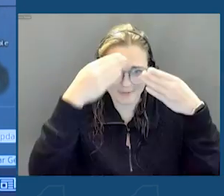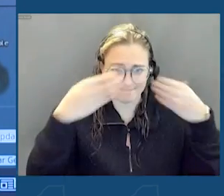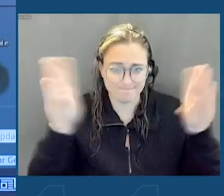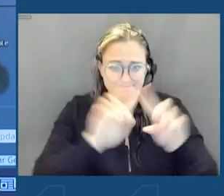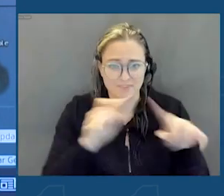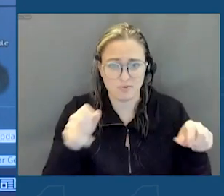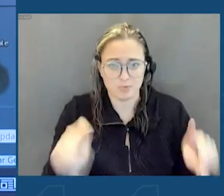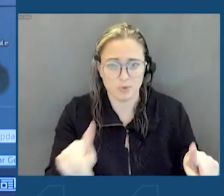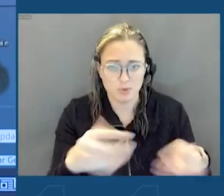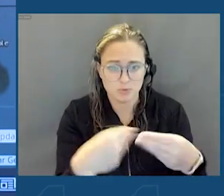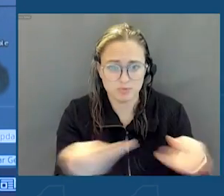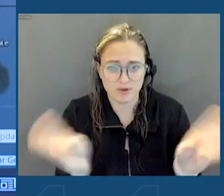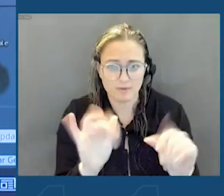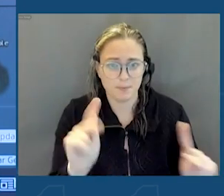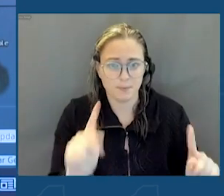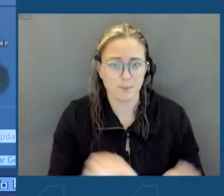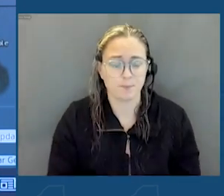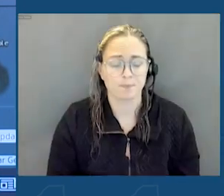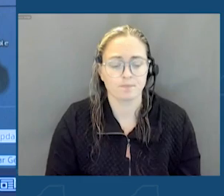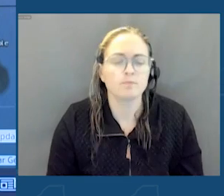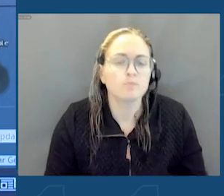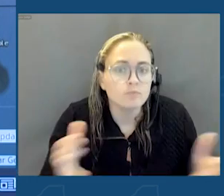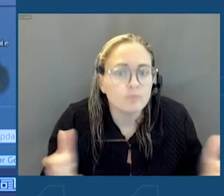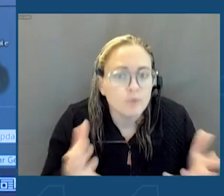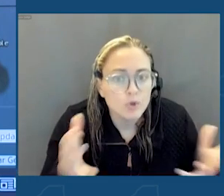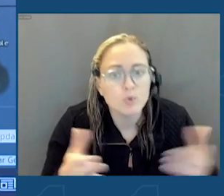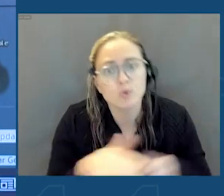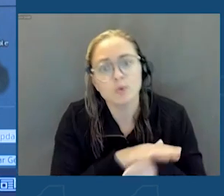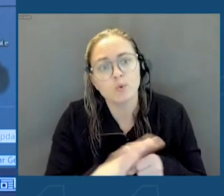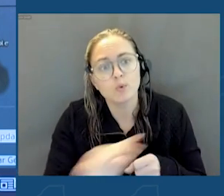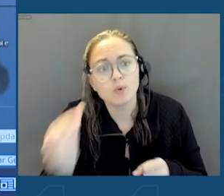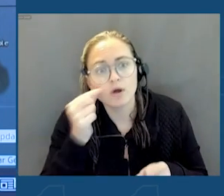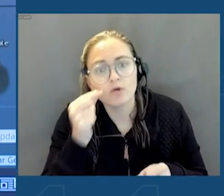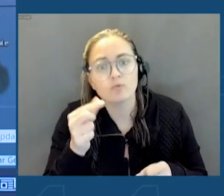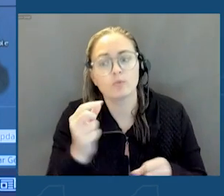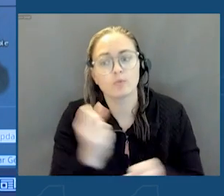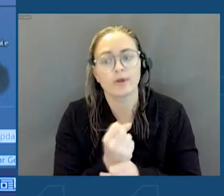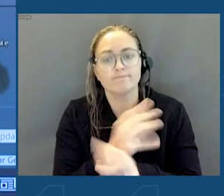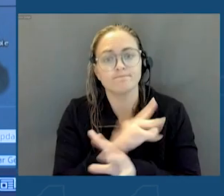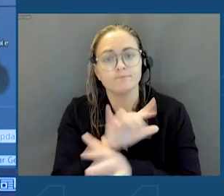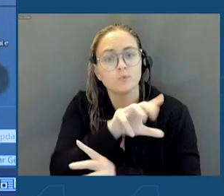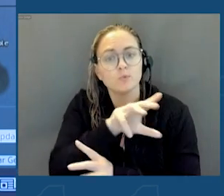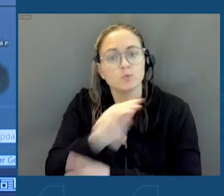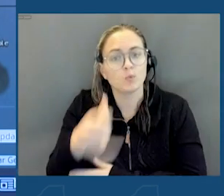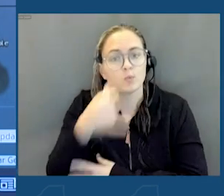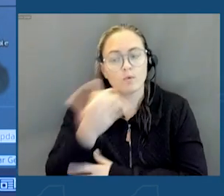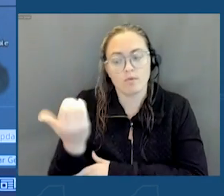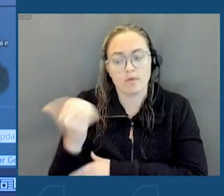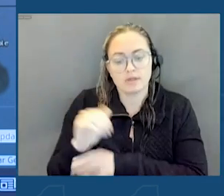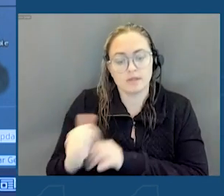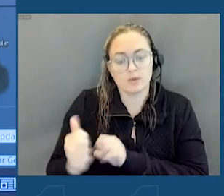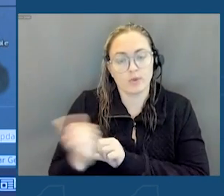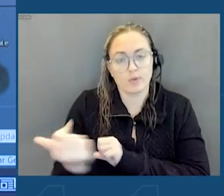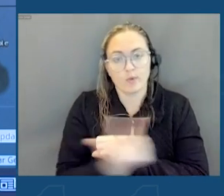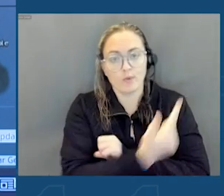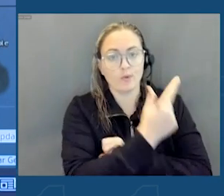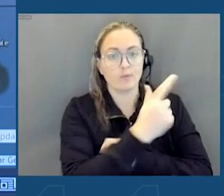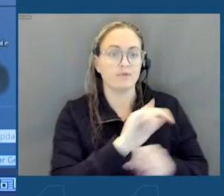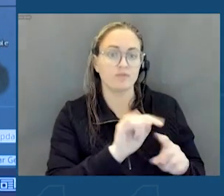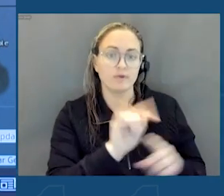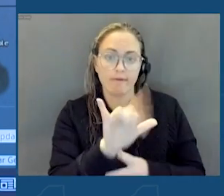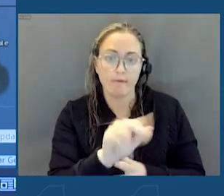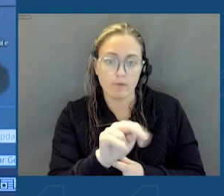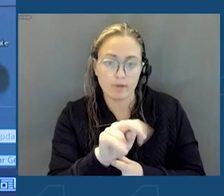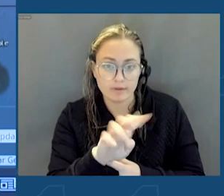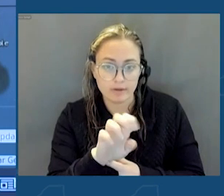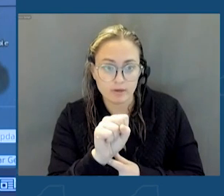opportunities to get these out to people, encouraging local governments. We did a Zoom call last night with all the county executives